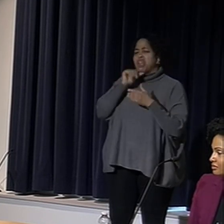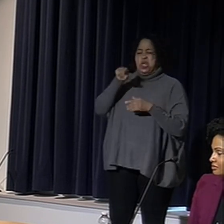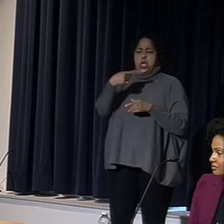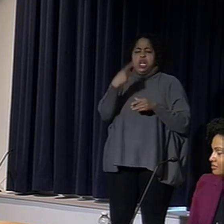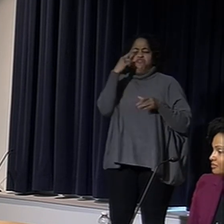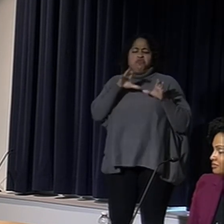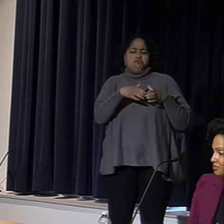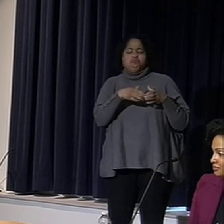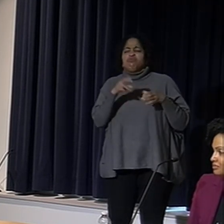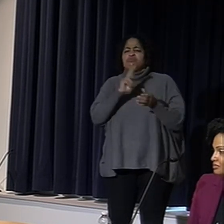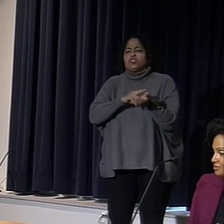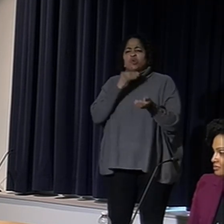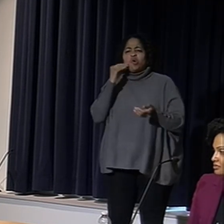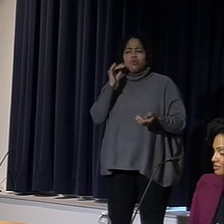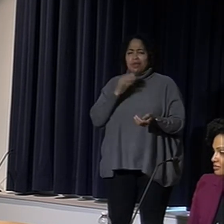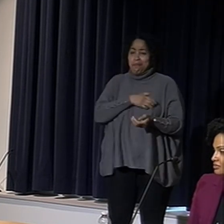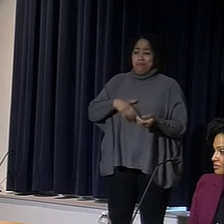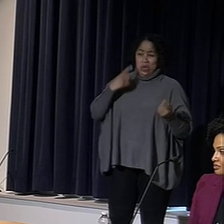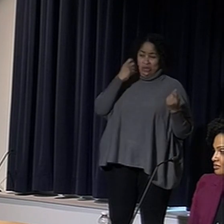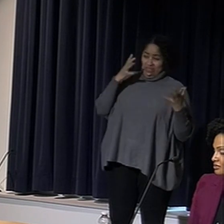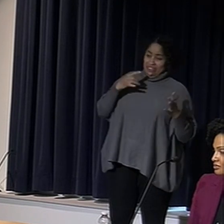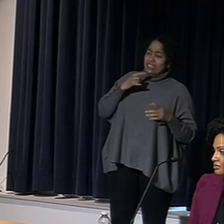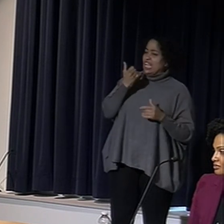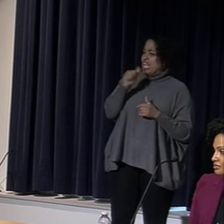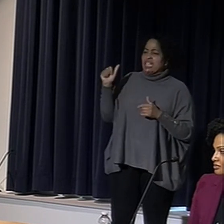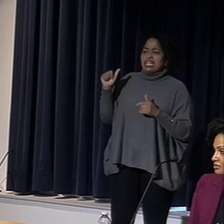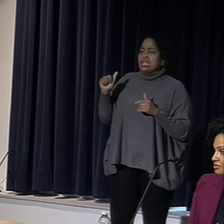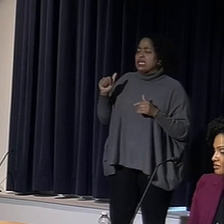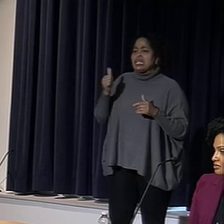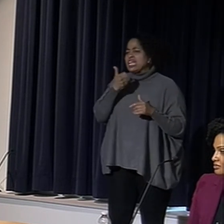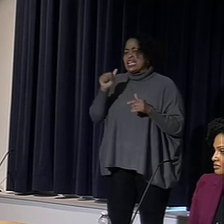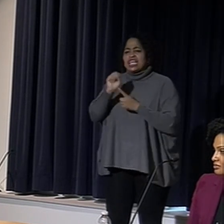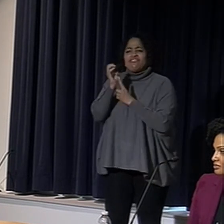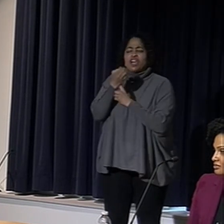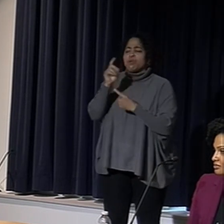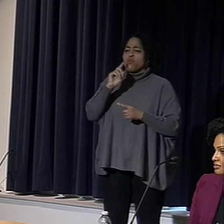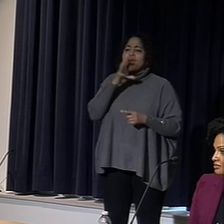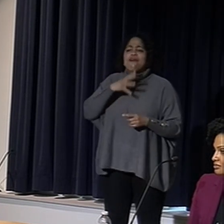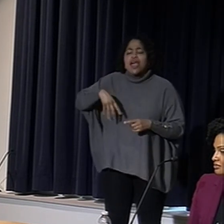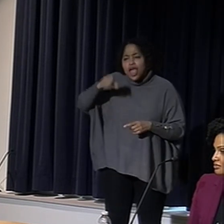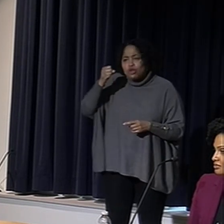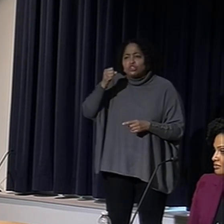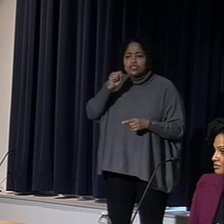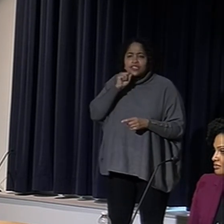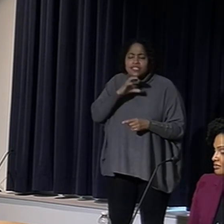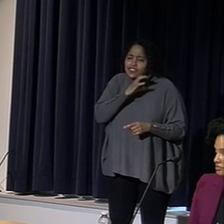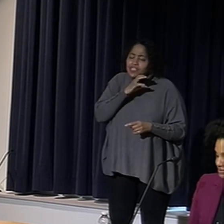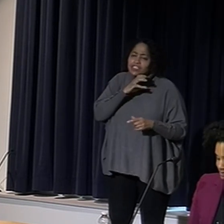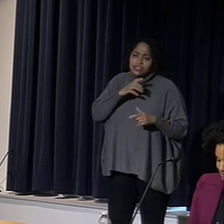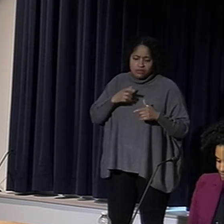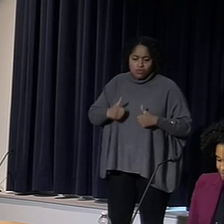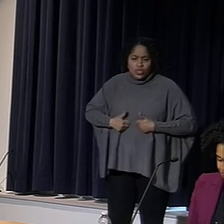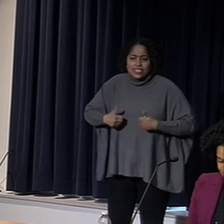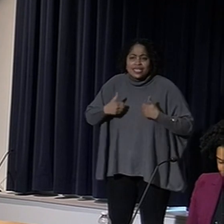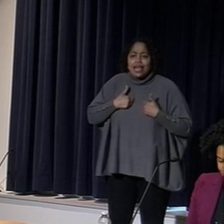the mayor indicated, to really any congregate settings in which elder Detroiters are residing, starting with the assisted living facilities